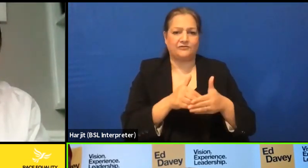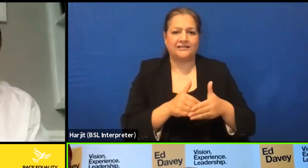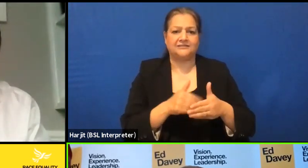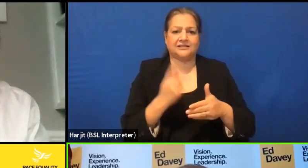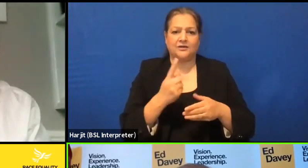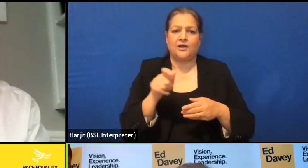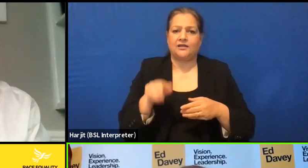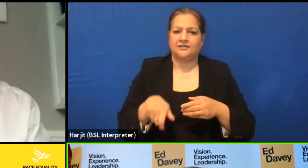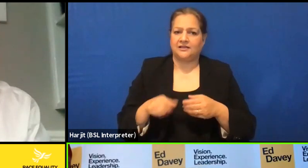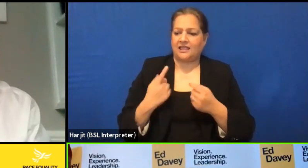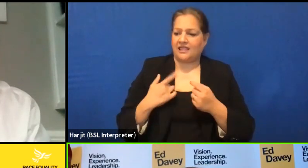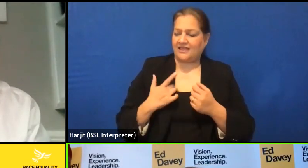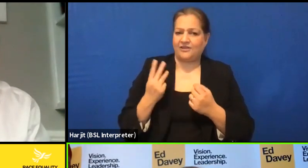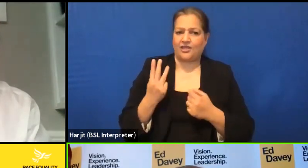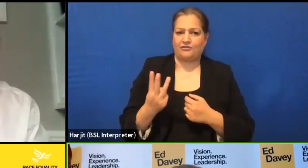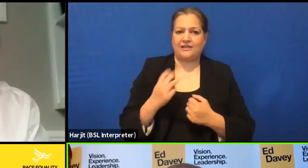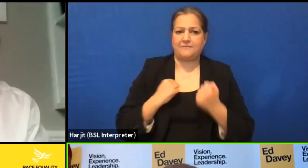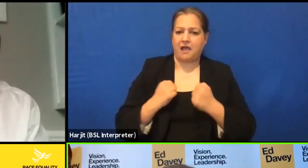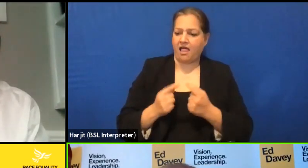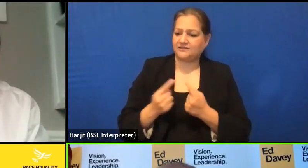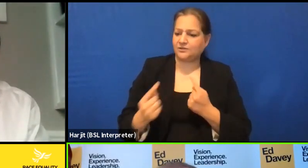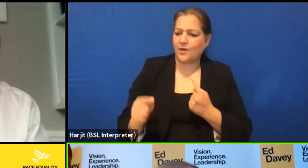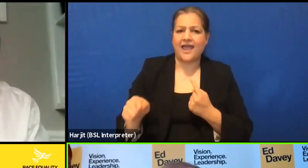lives 3 miles from me. We're still in touch.